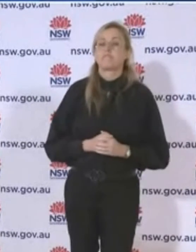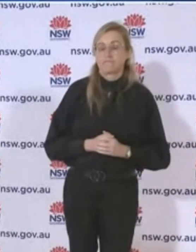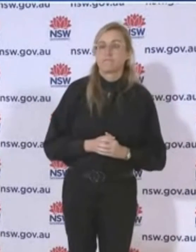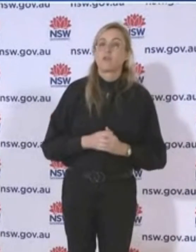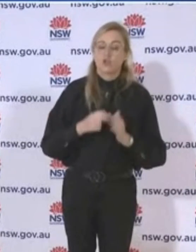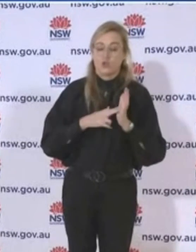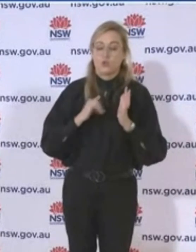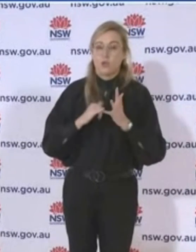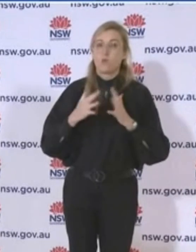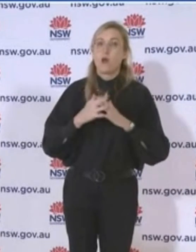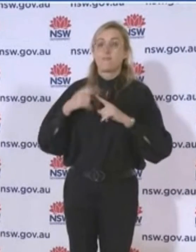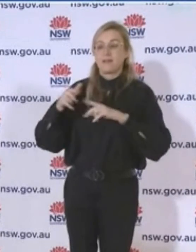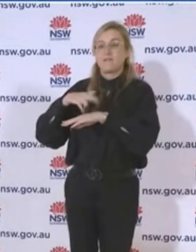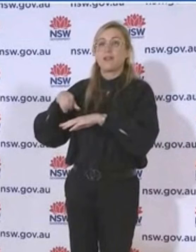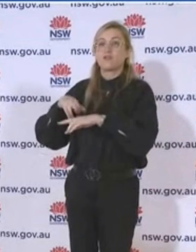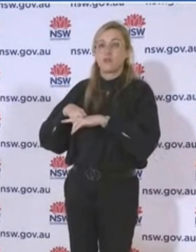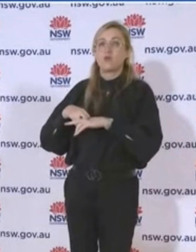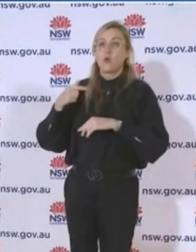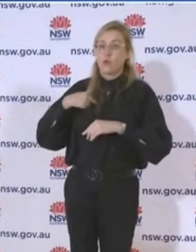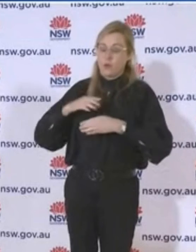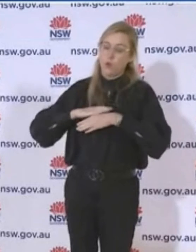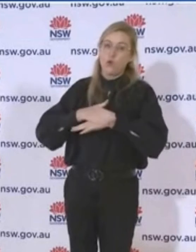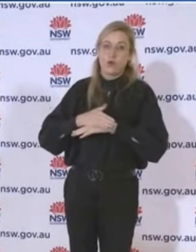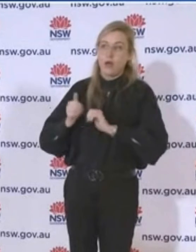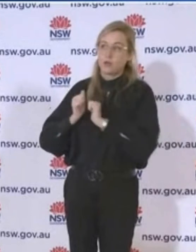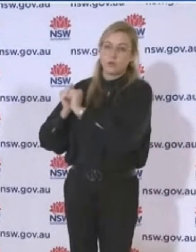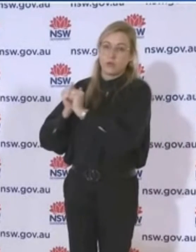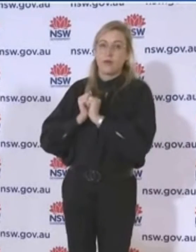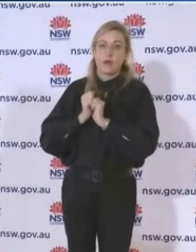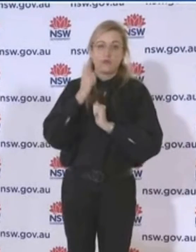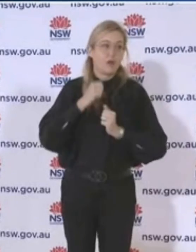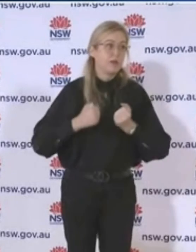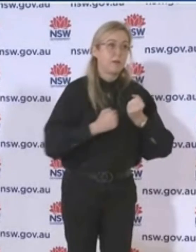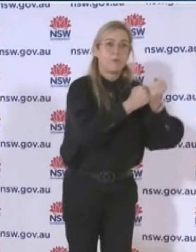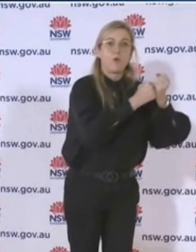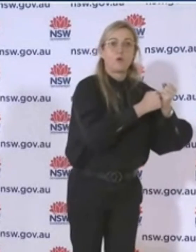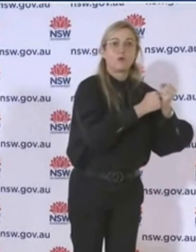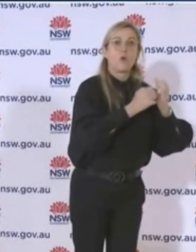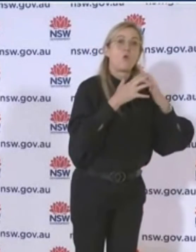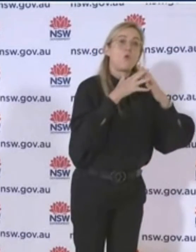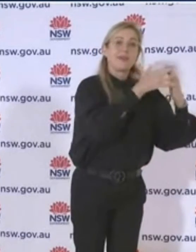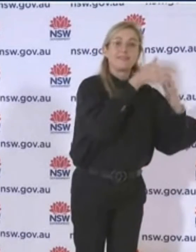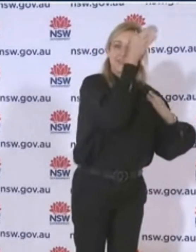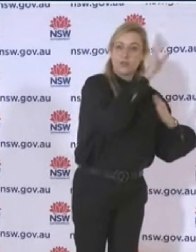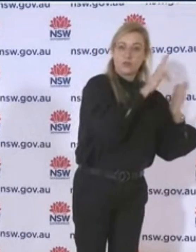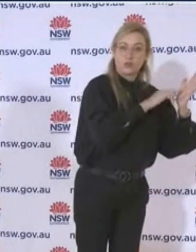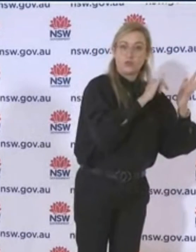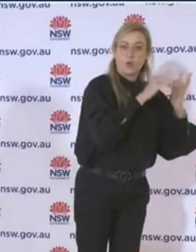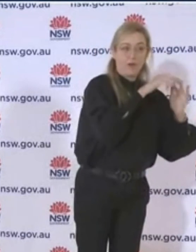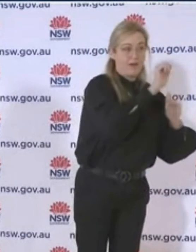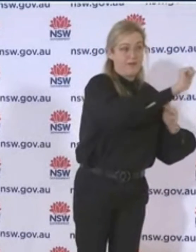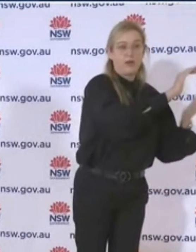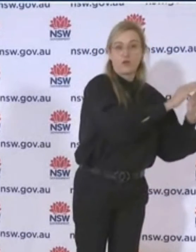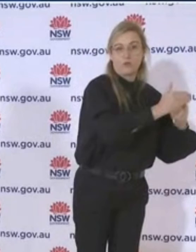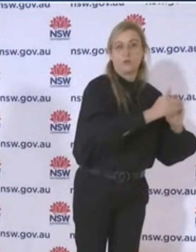really hard on the ground, and our government agencies are working together across the board to support the community of Western New South Wales. I appreciate many